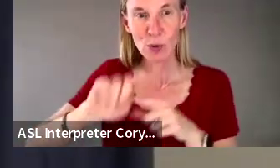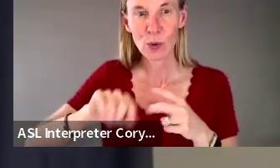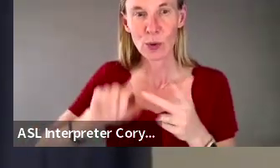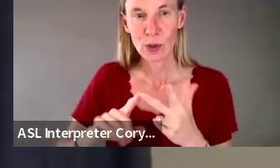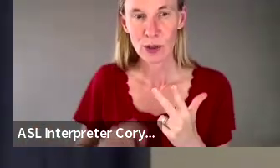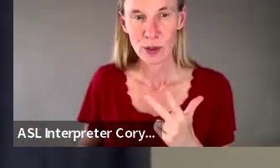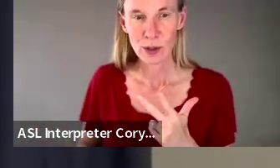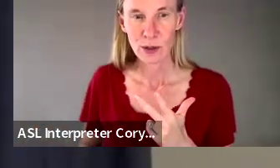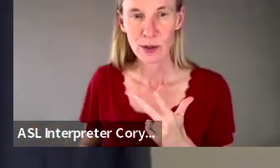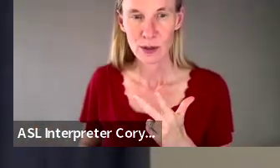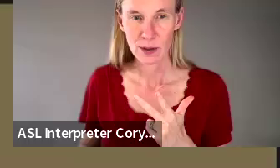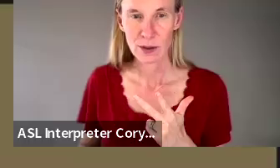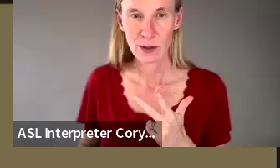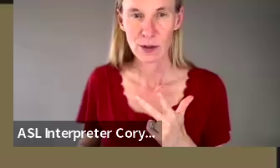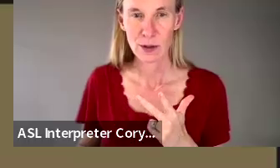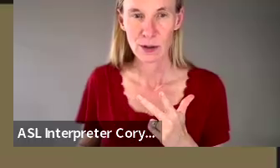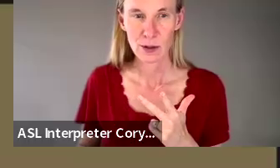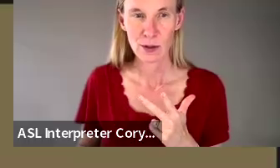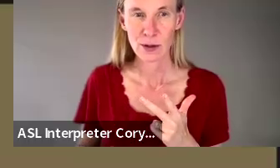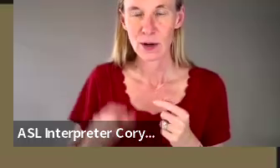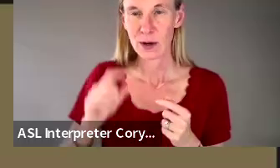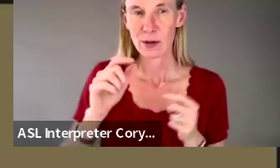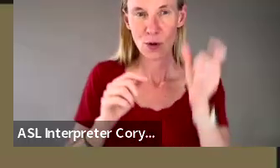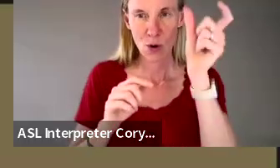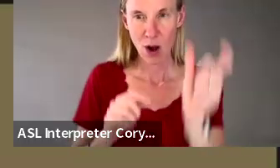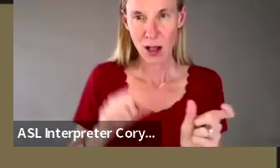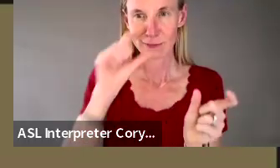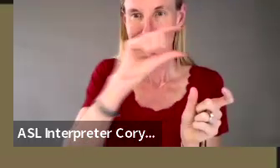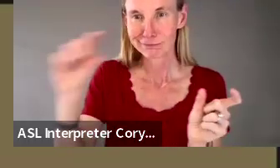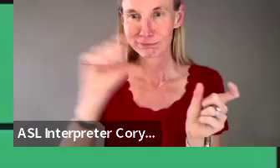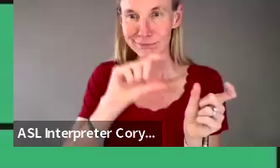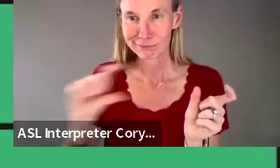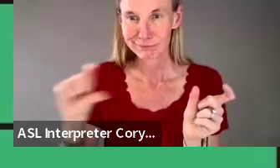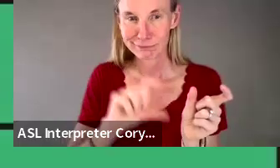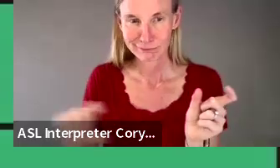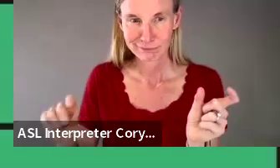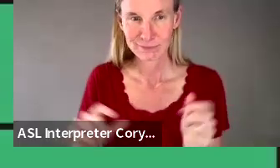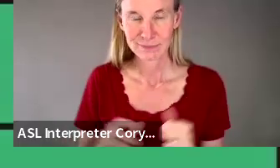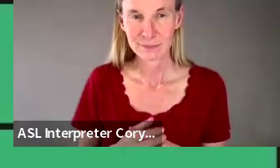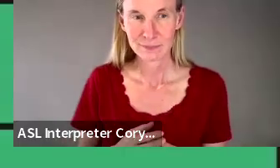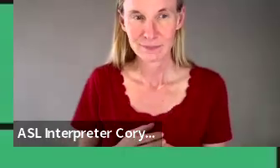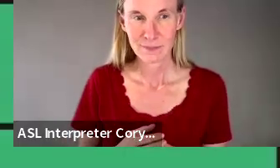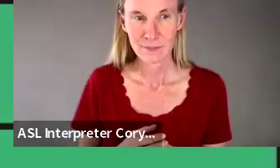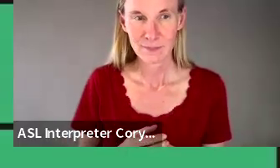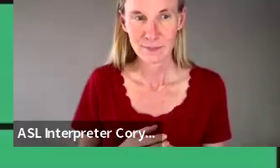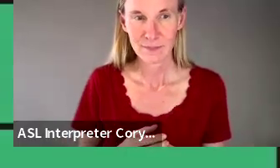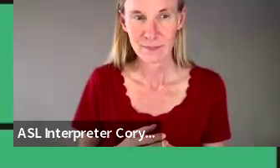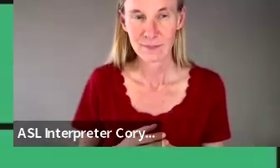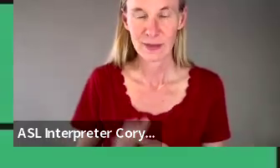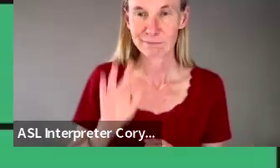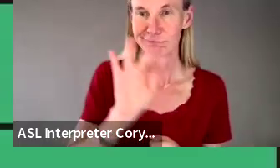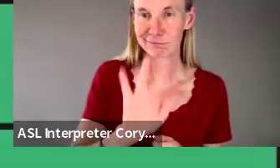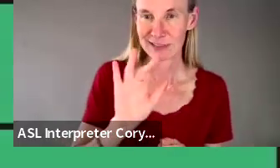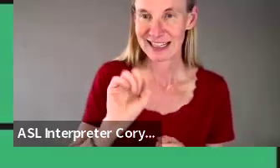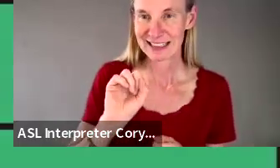a column sorting, and then the autonomy settings may be selected from the main page by selecting